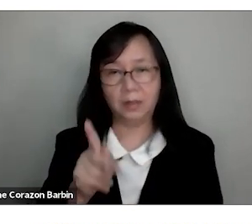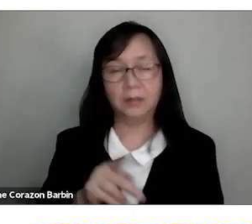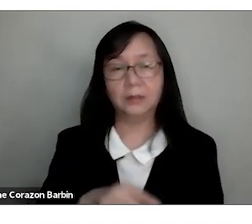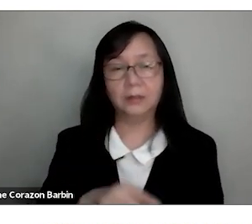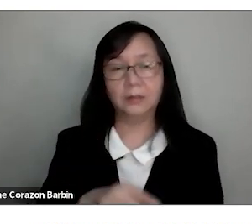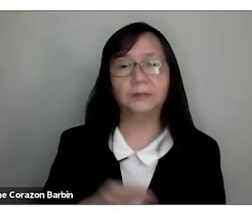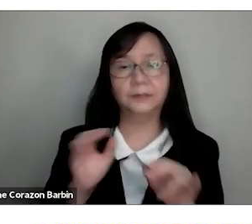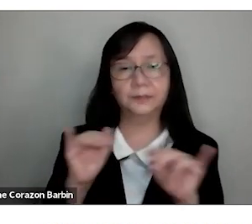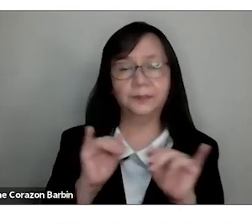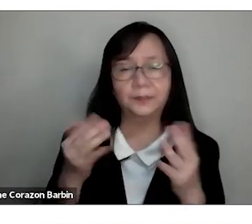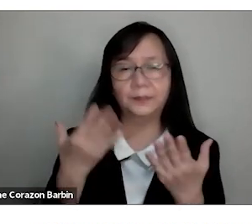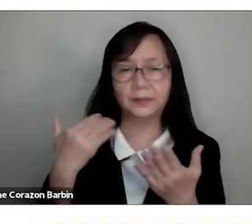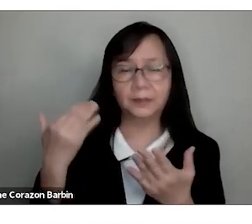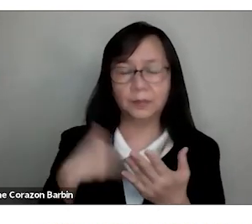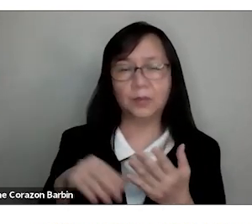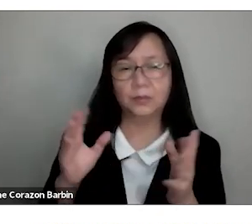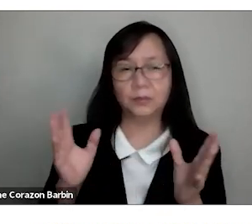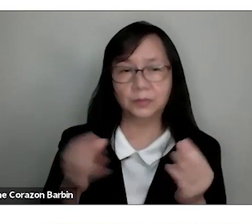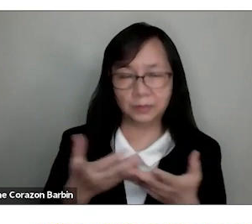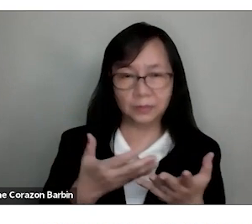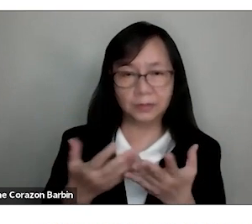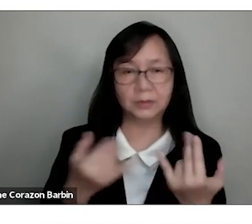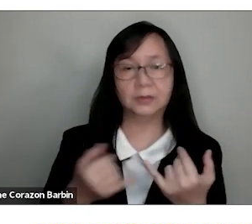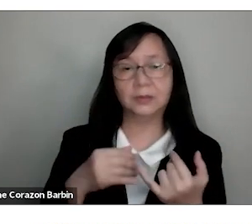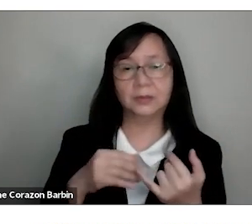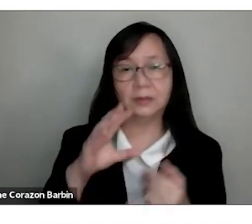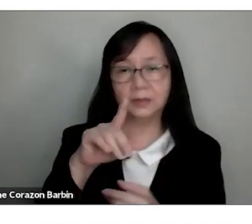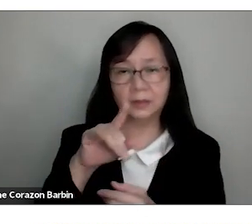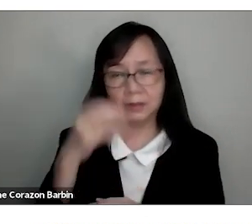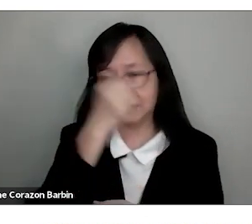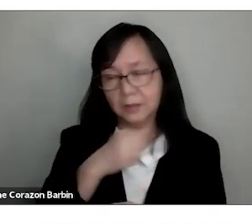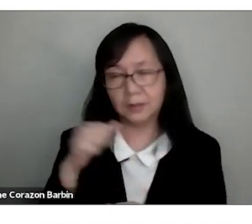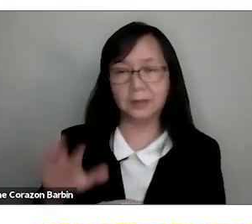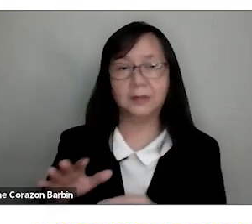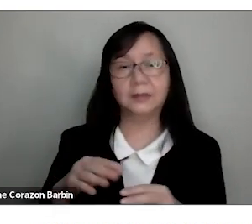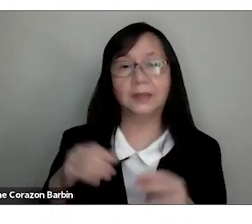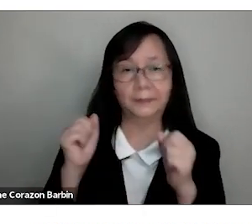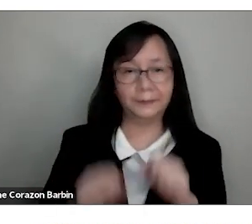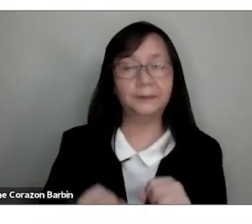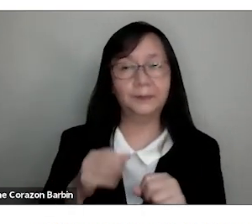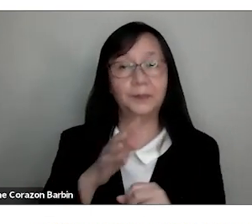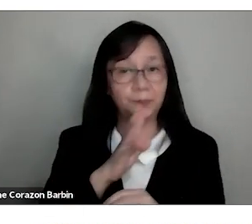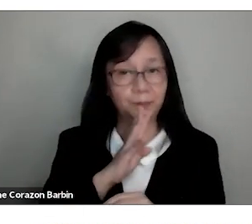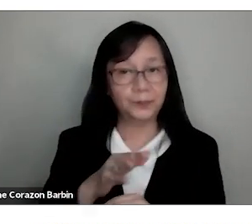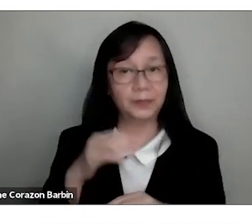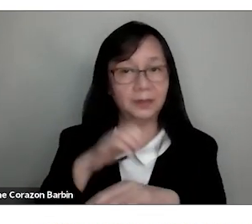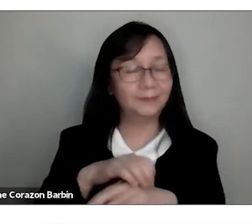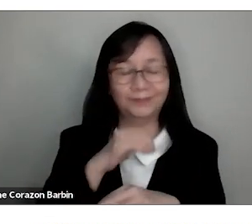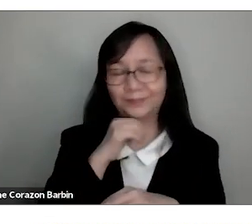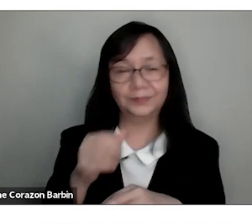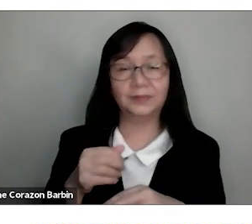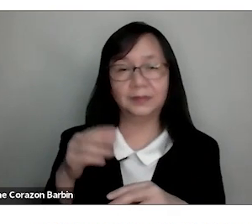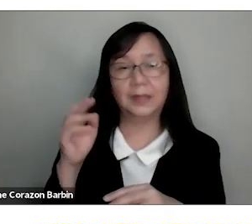Similar to the previous children's consultation conducted by CRC Asia, the ability to speak English is not a prerequisite for